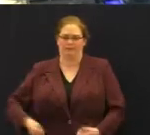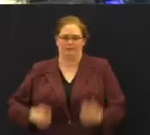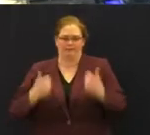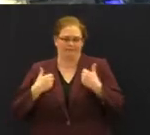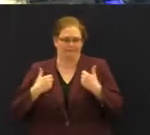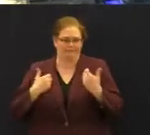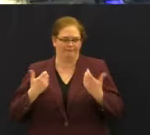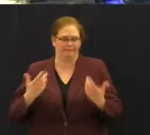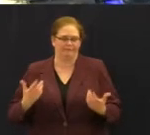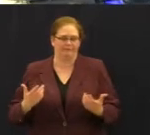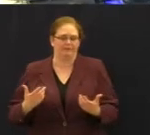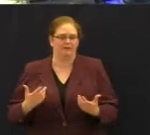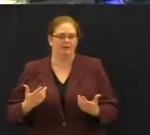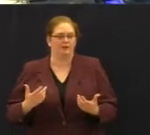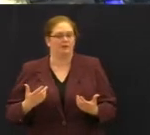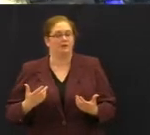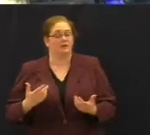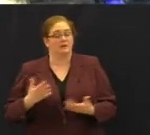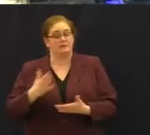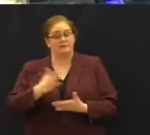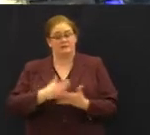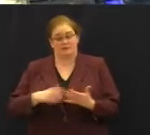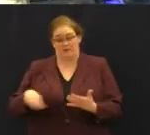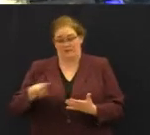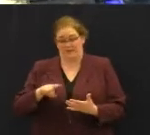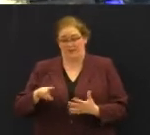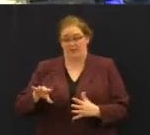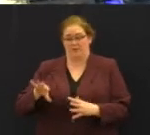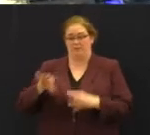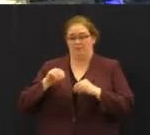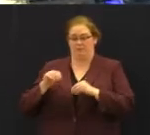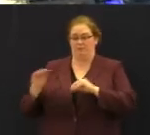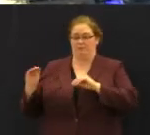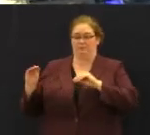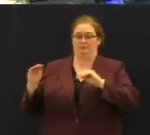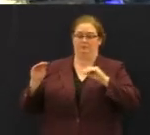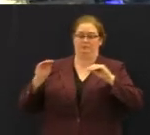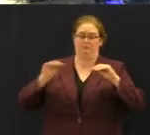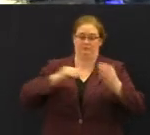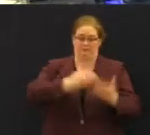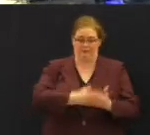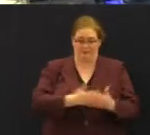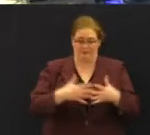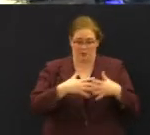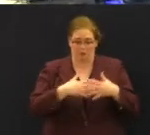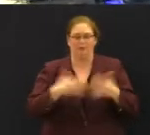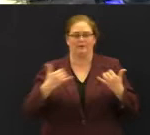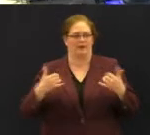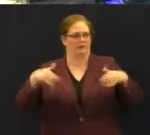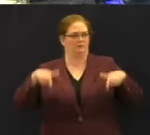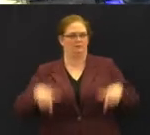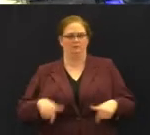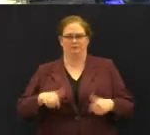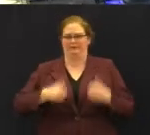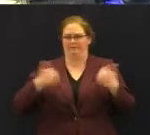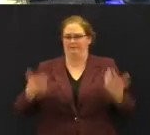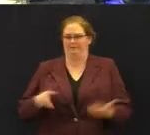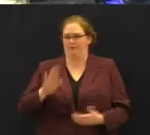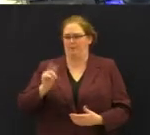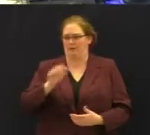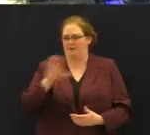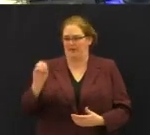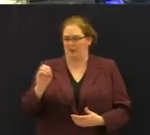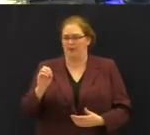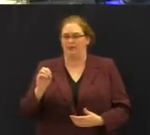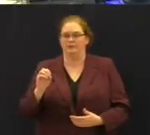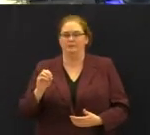who lived there. And some of them found their way here to America and now call Bucks County home. And I've